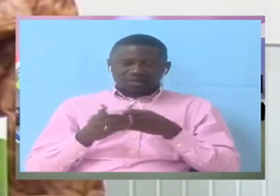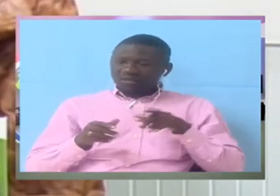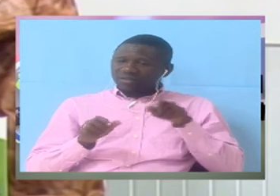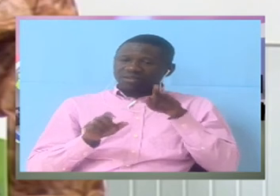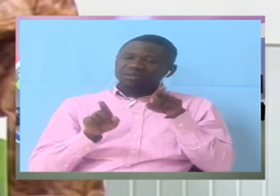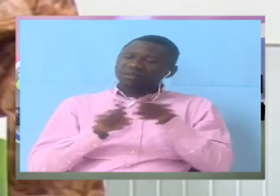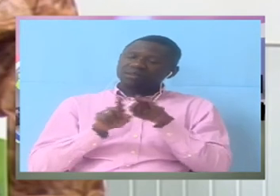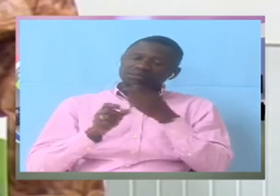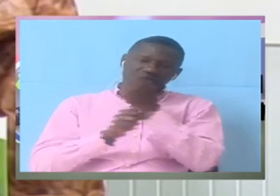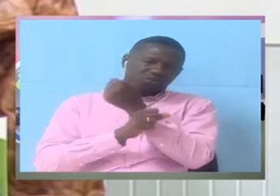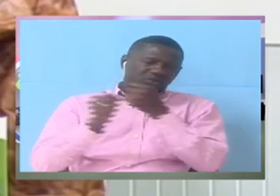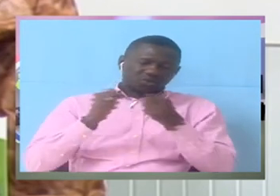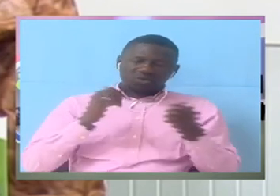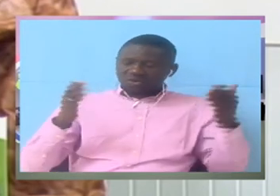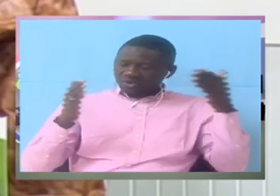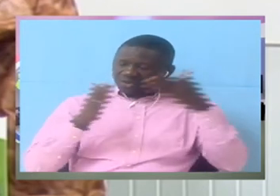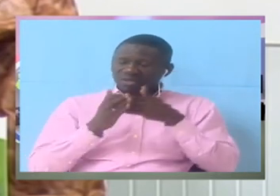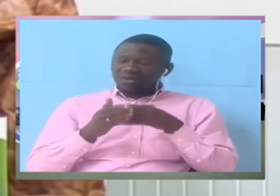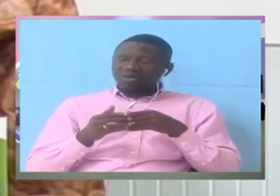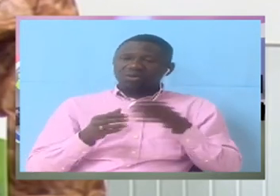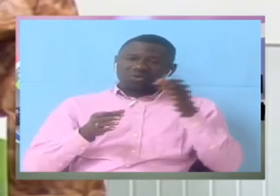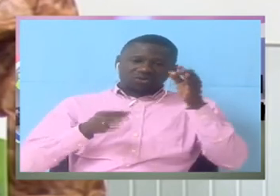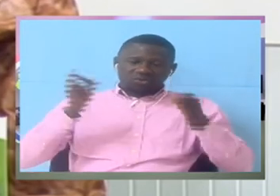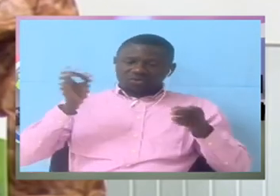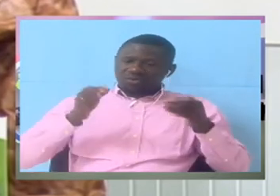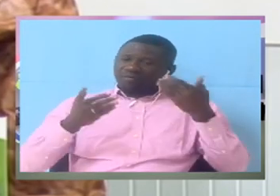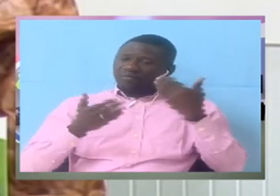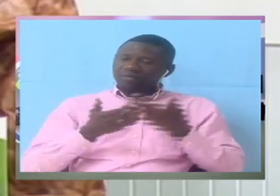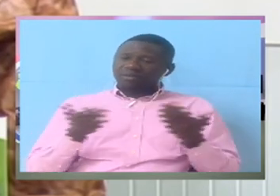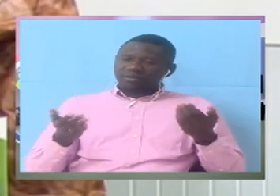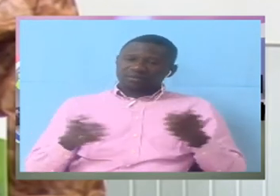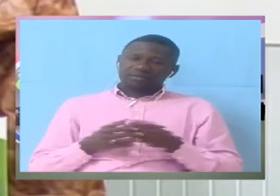that state until our court came to an end.